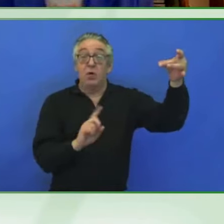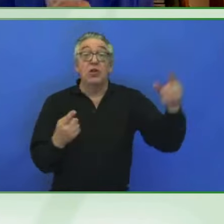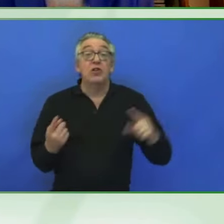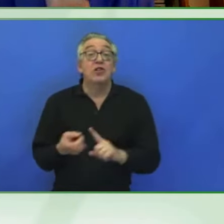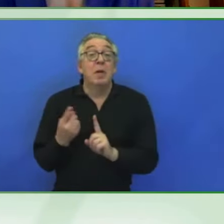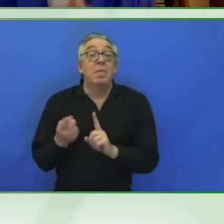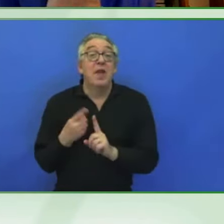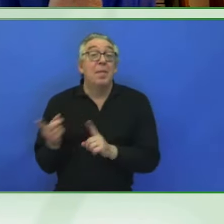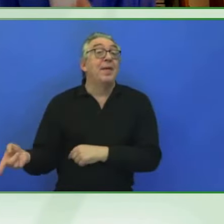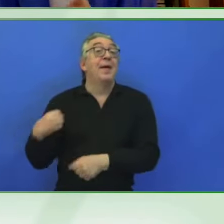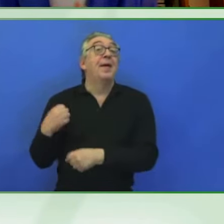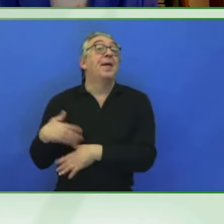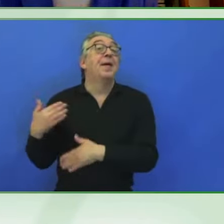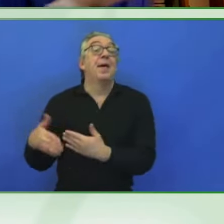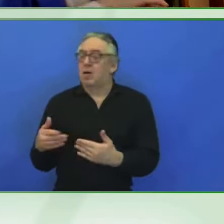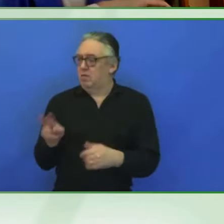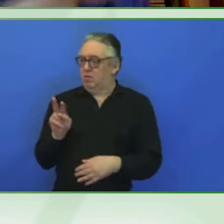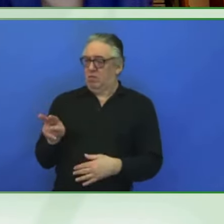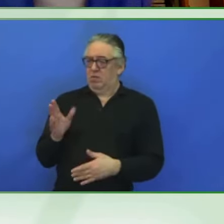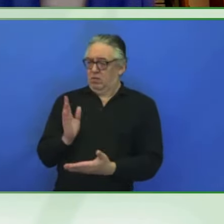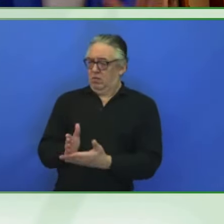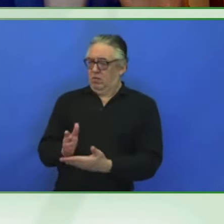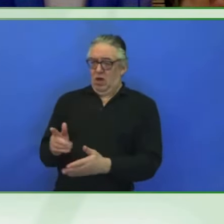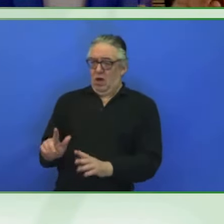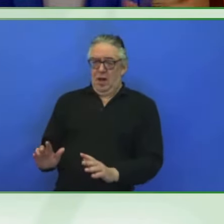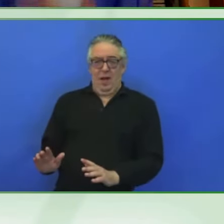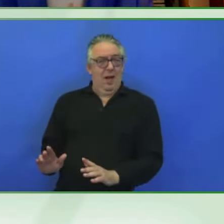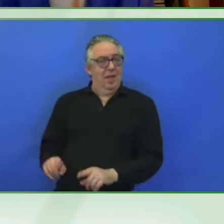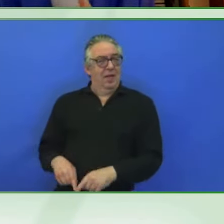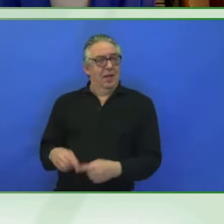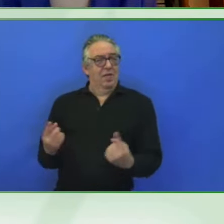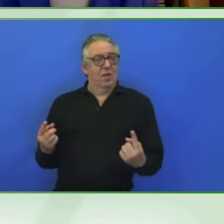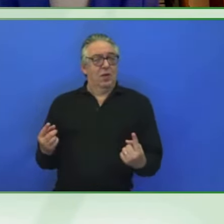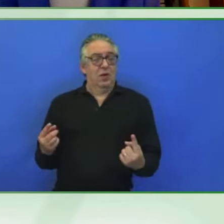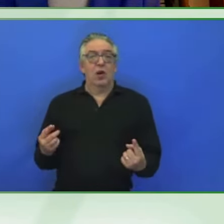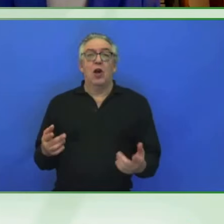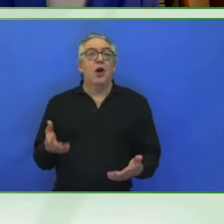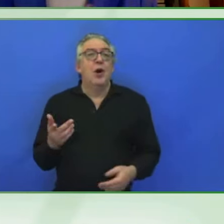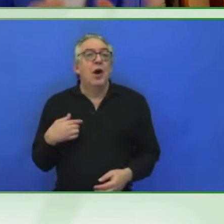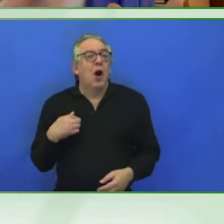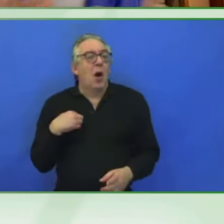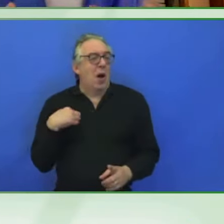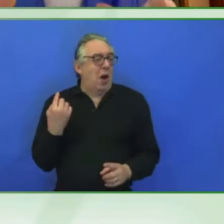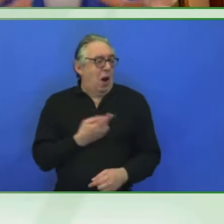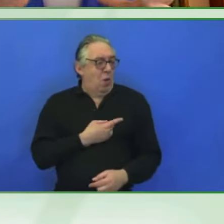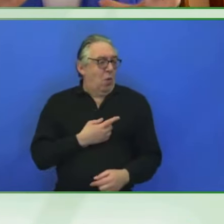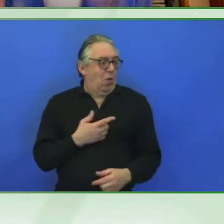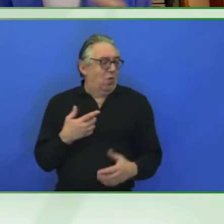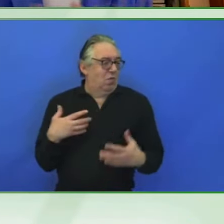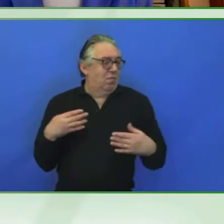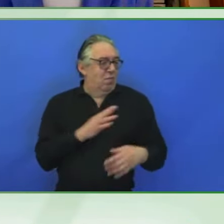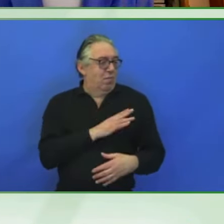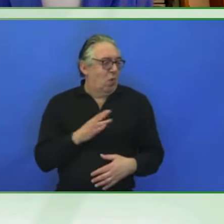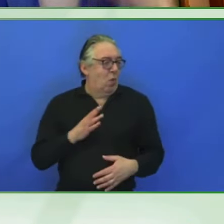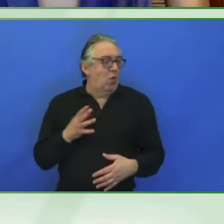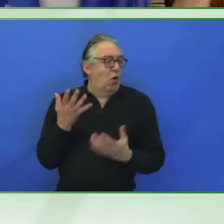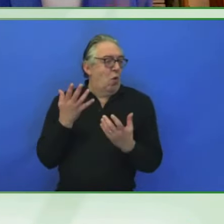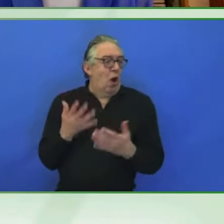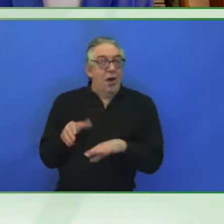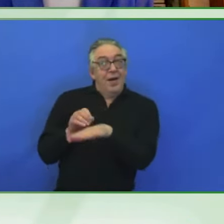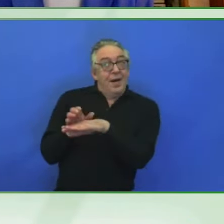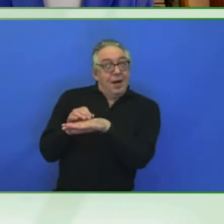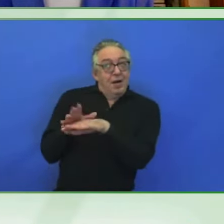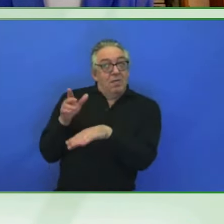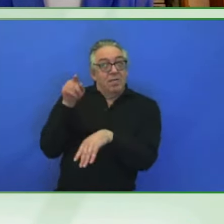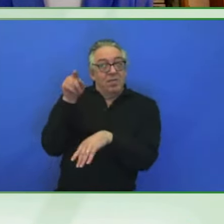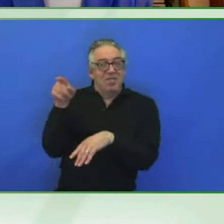challenge. It's about consistency right across the system, everywhere we go. And we saw